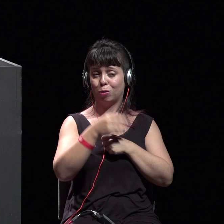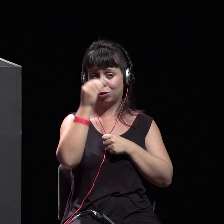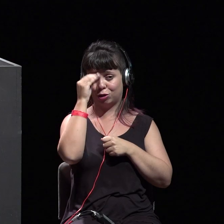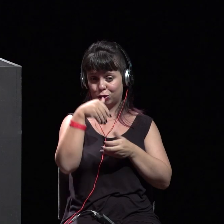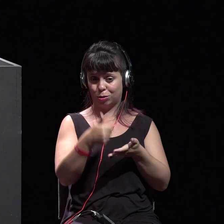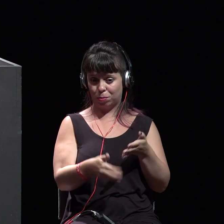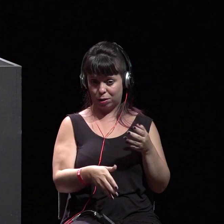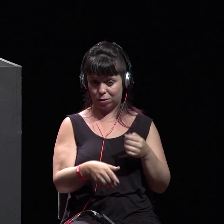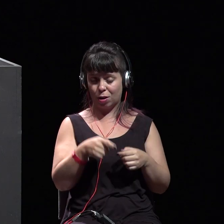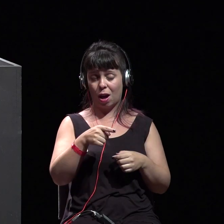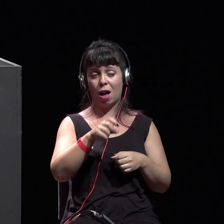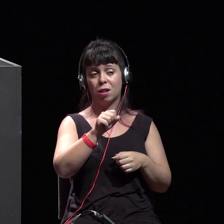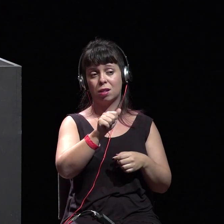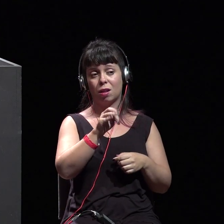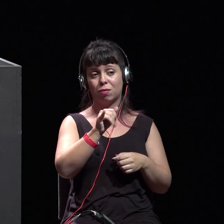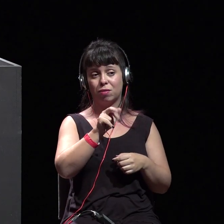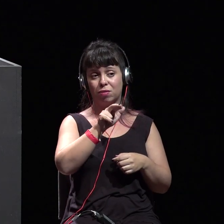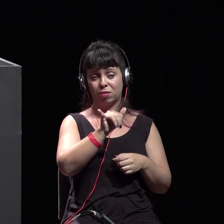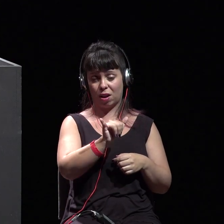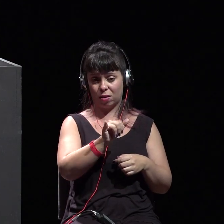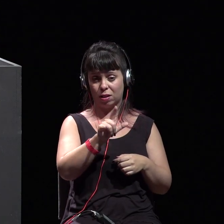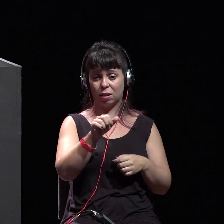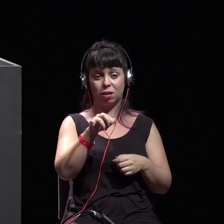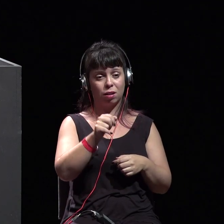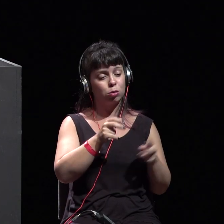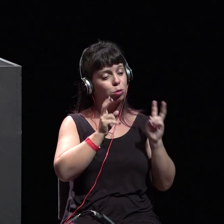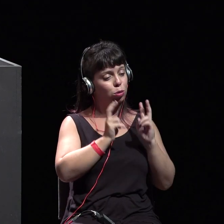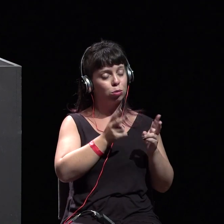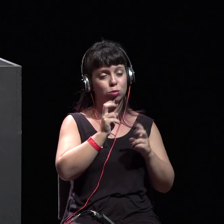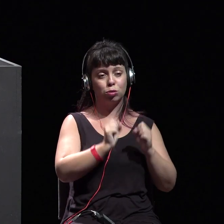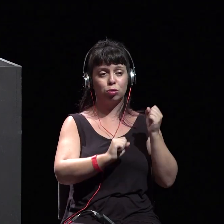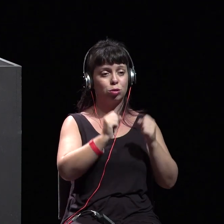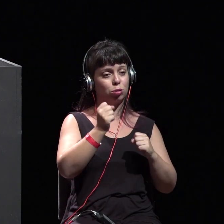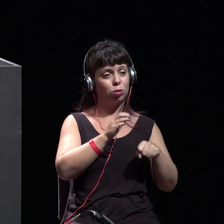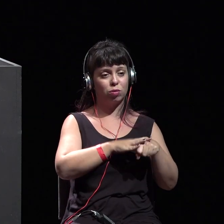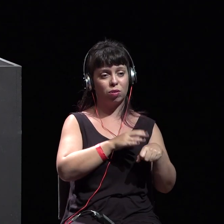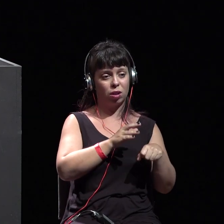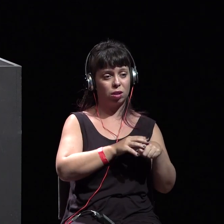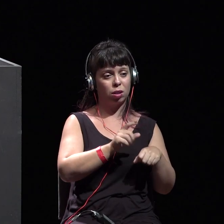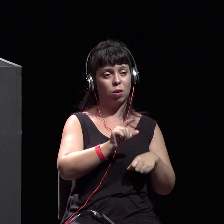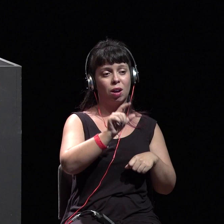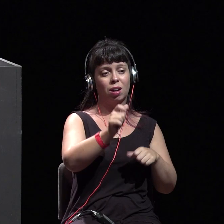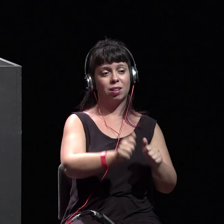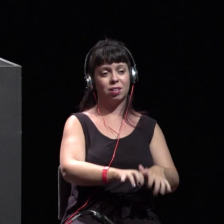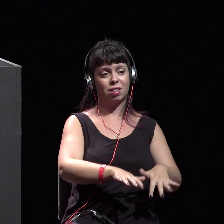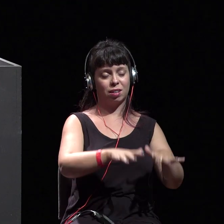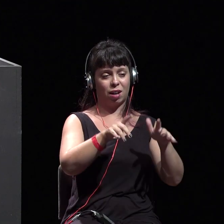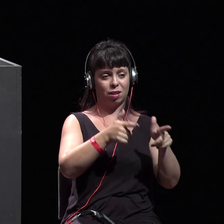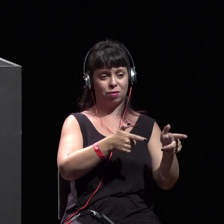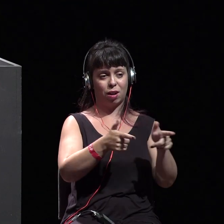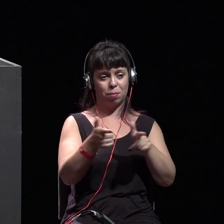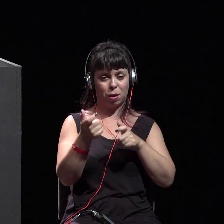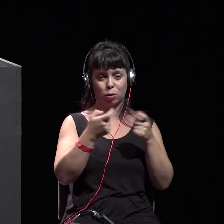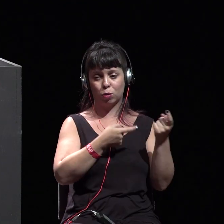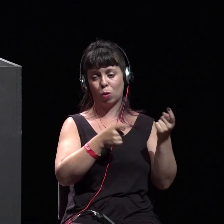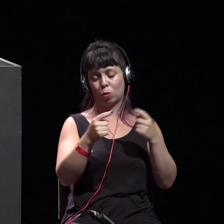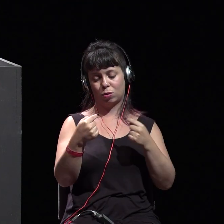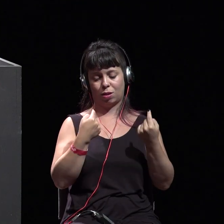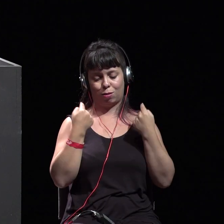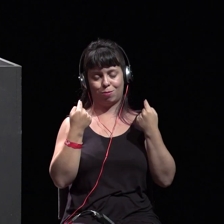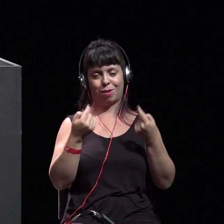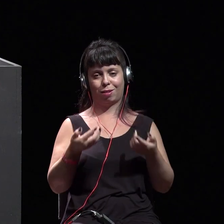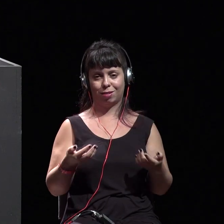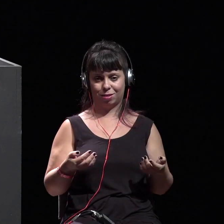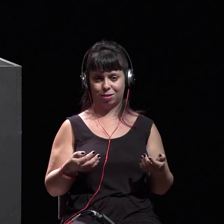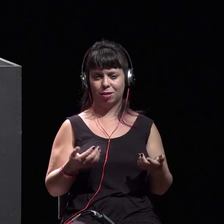and distributing tear gas and other tools of repression and death to be used against our movements. So what did his resignation accomplish?